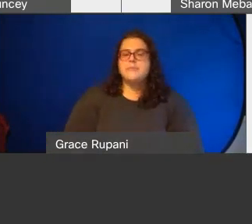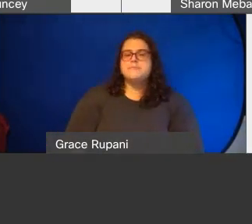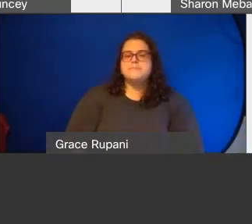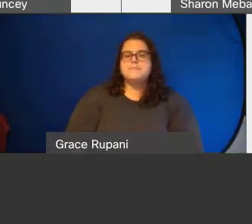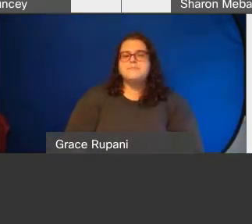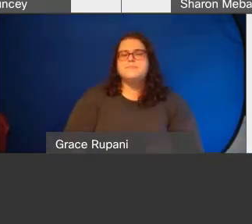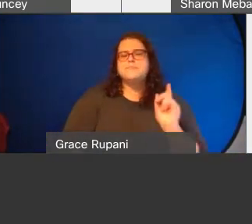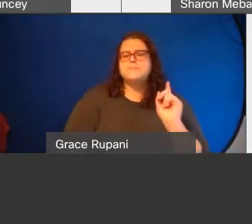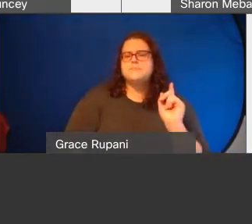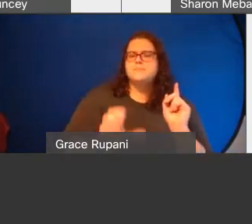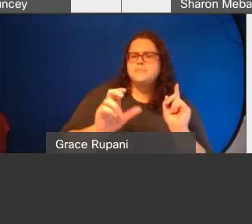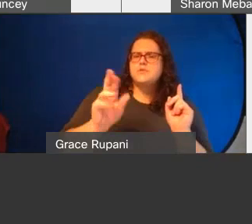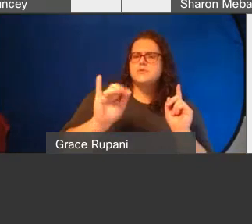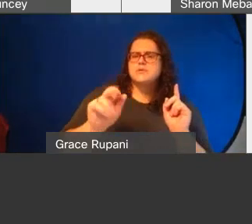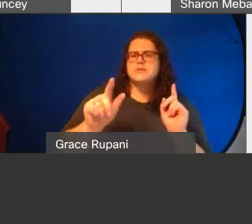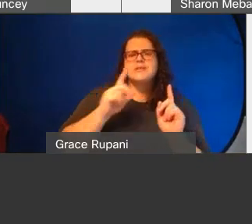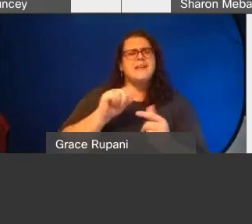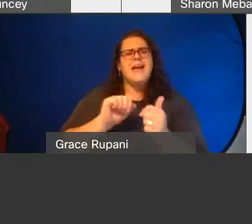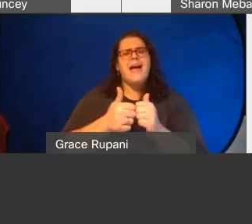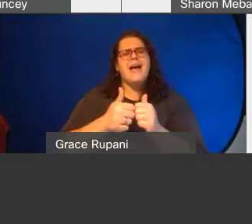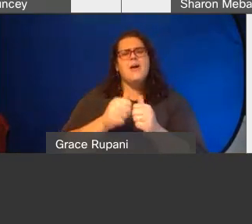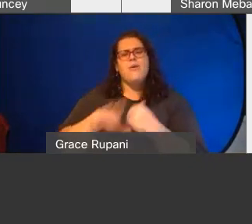affect people in host homes and natural homes?